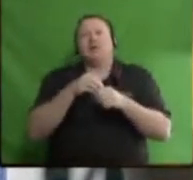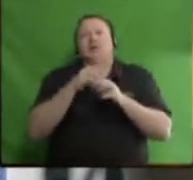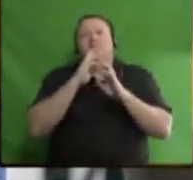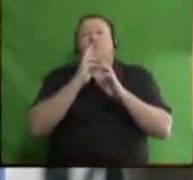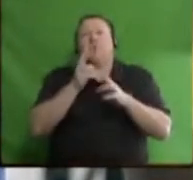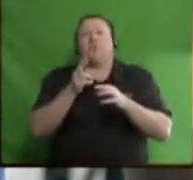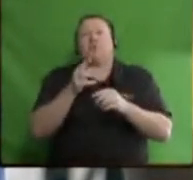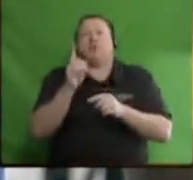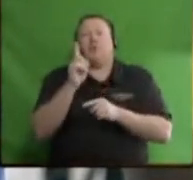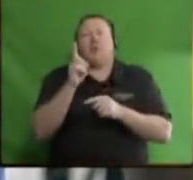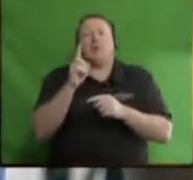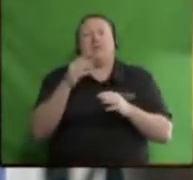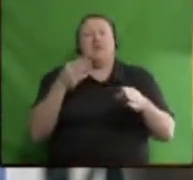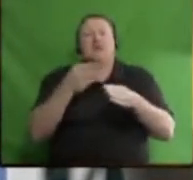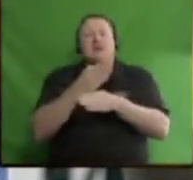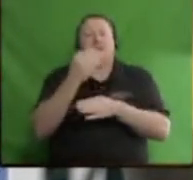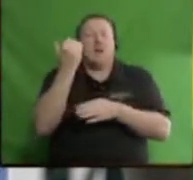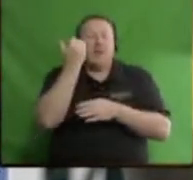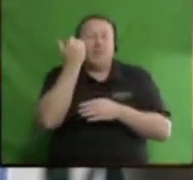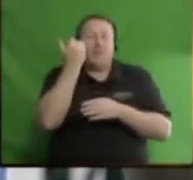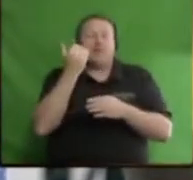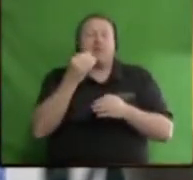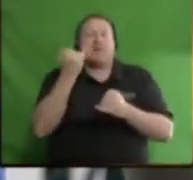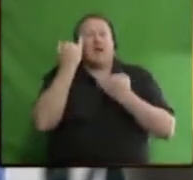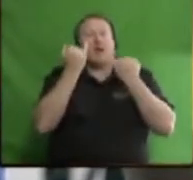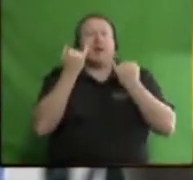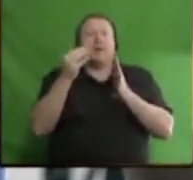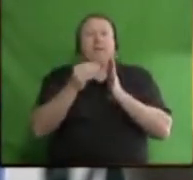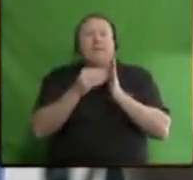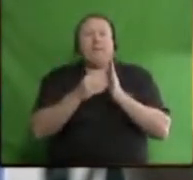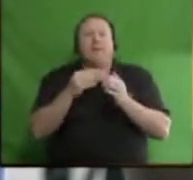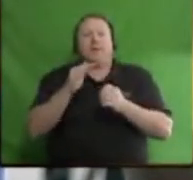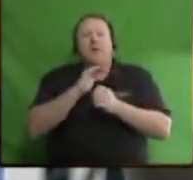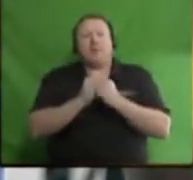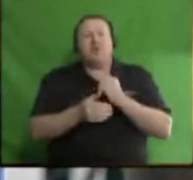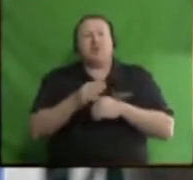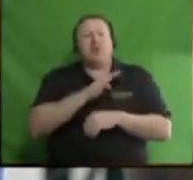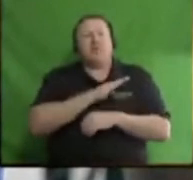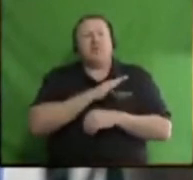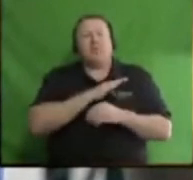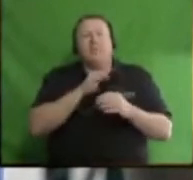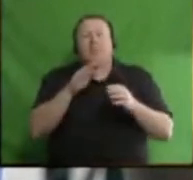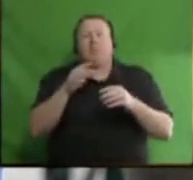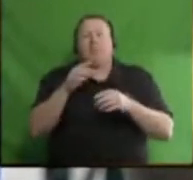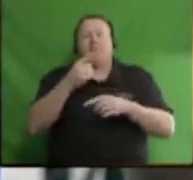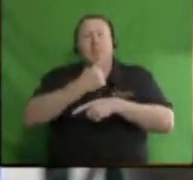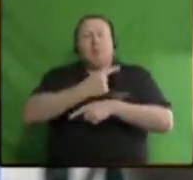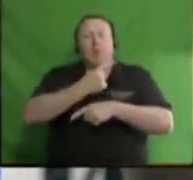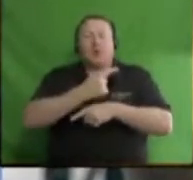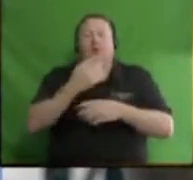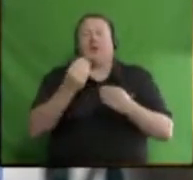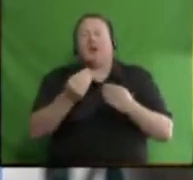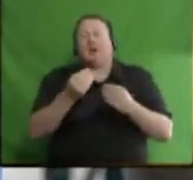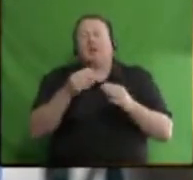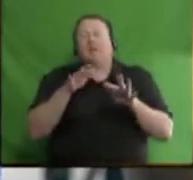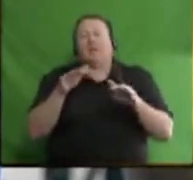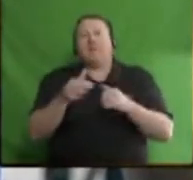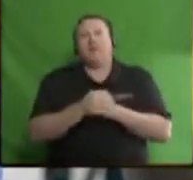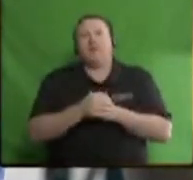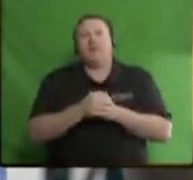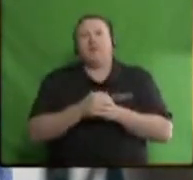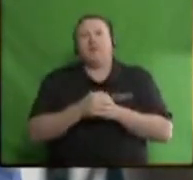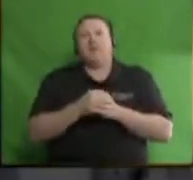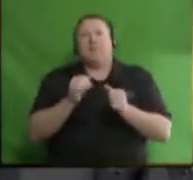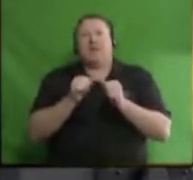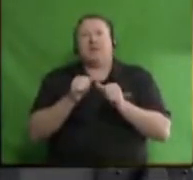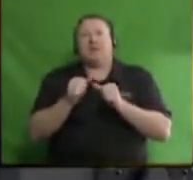what intergovernmental initiatives are in place to protect our borders and citizens while strengthening the Border Management Authority? Thank